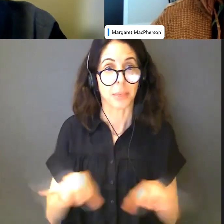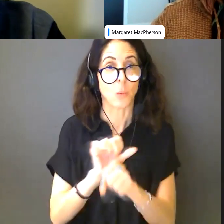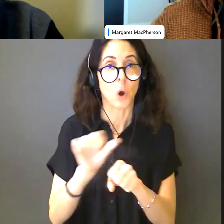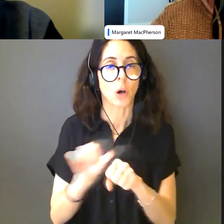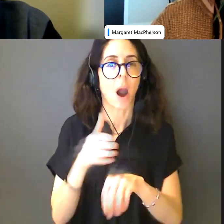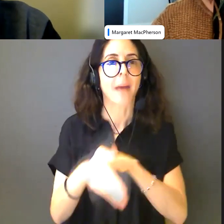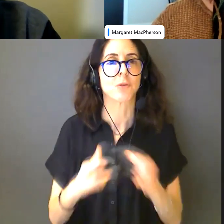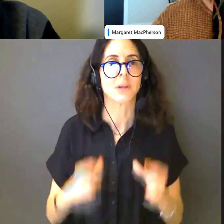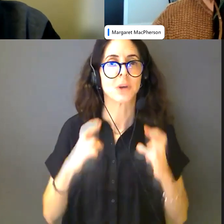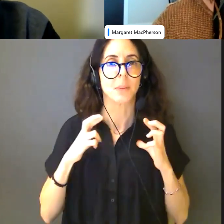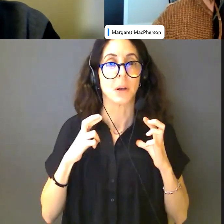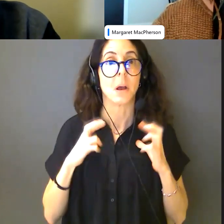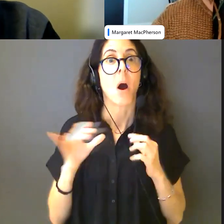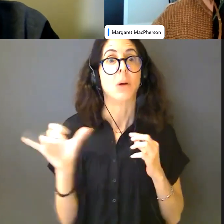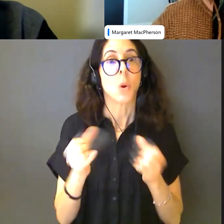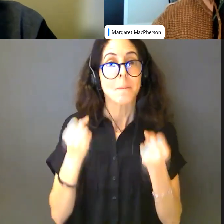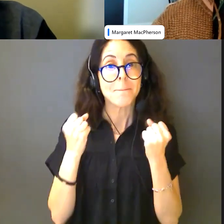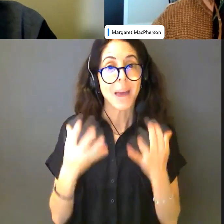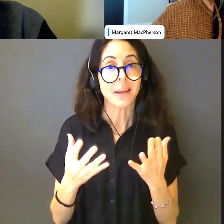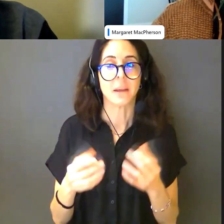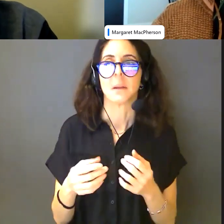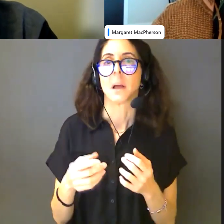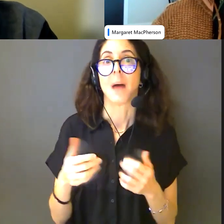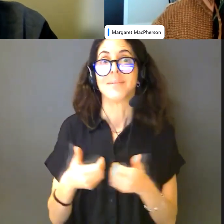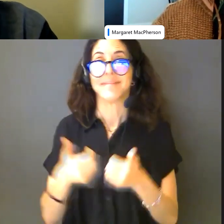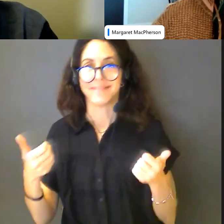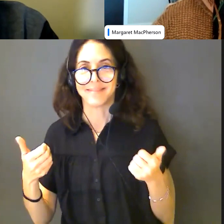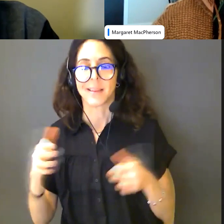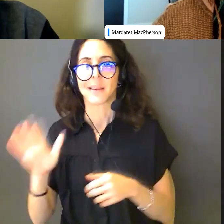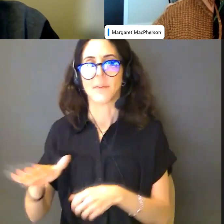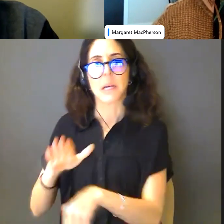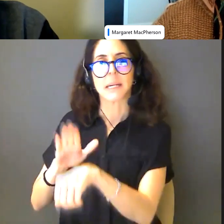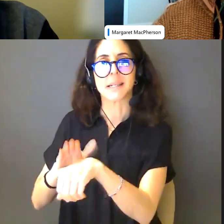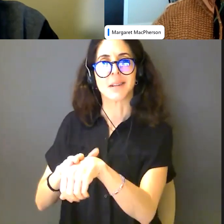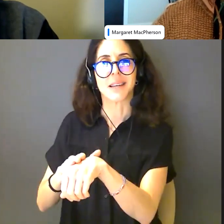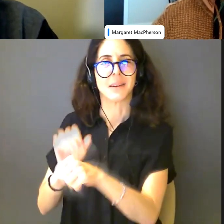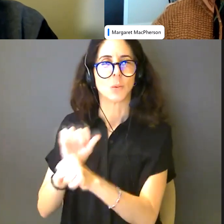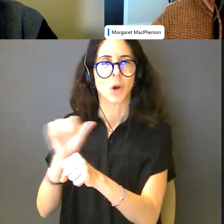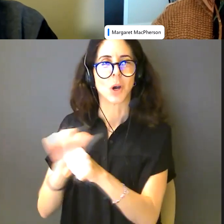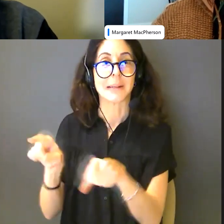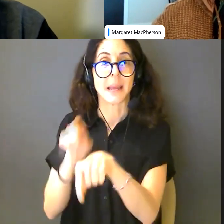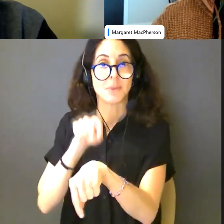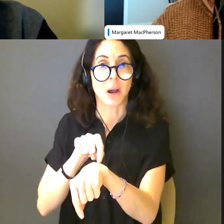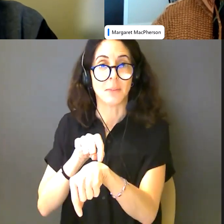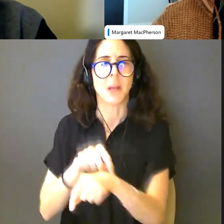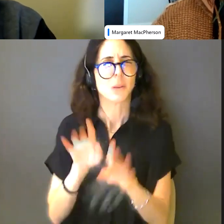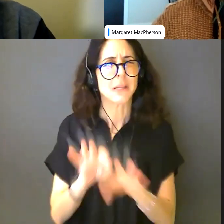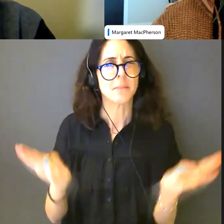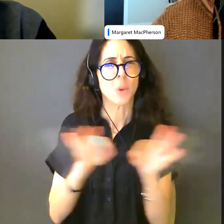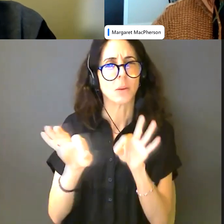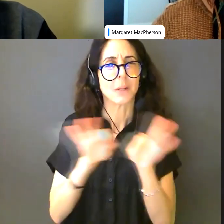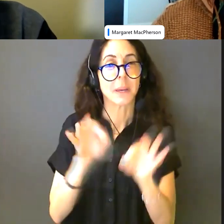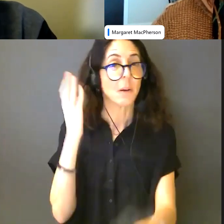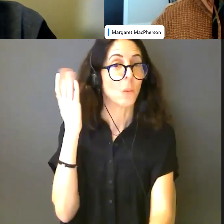many of them also have consulting practices that they also do at the same time. Part of the reason why I think that's really important is that we